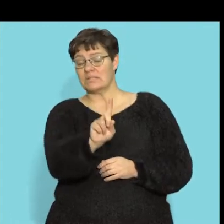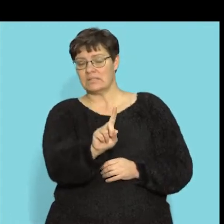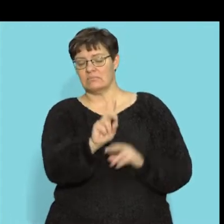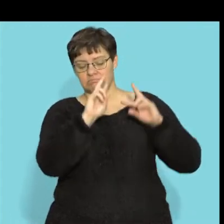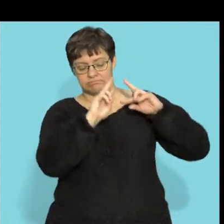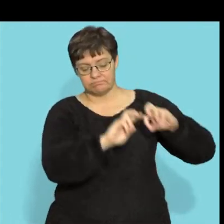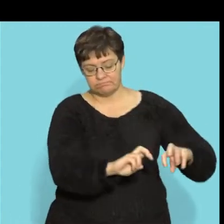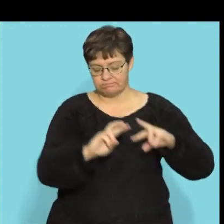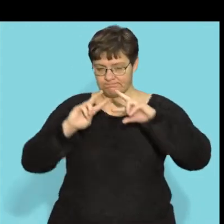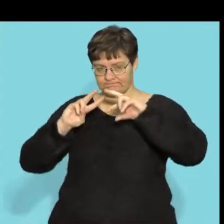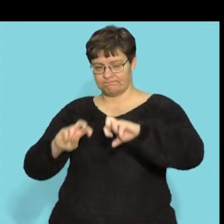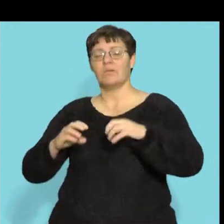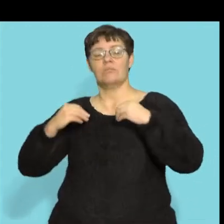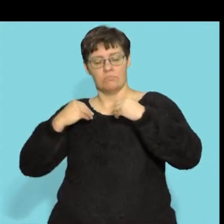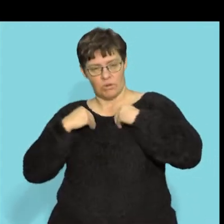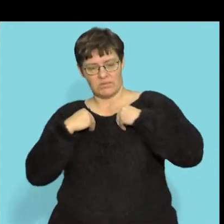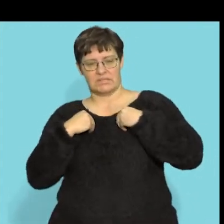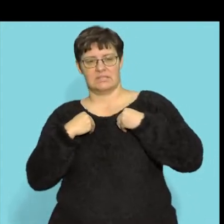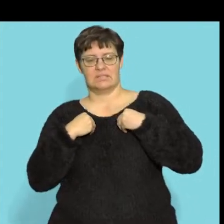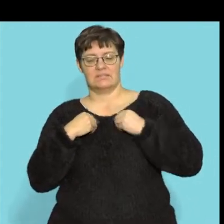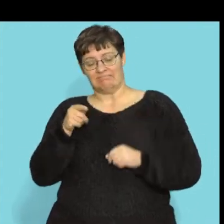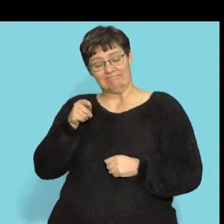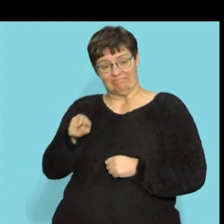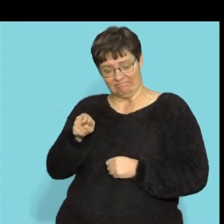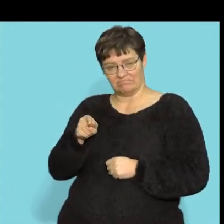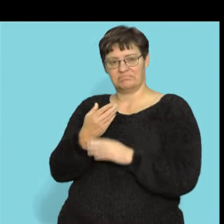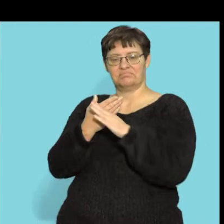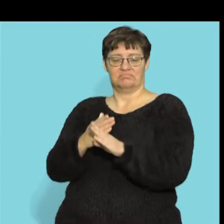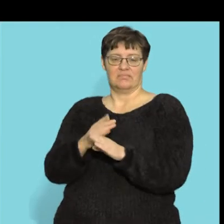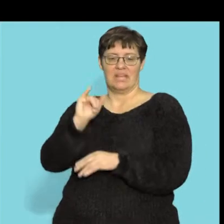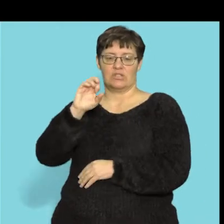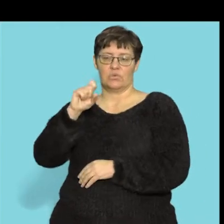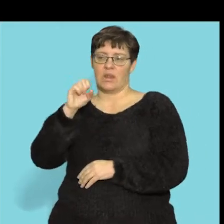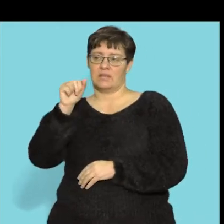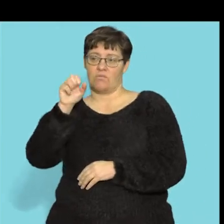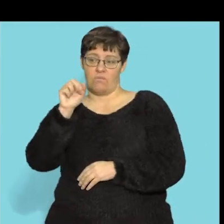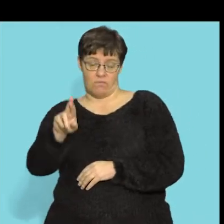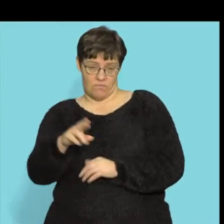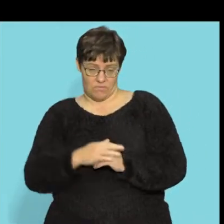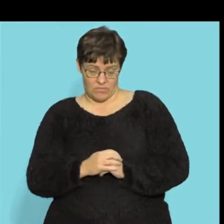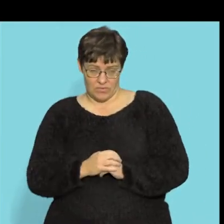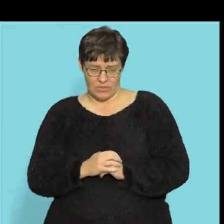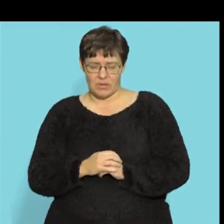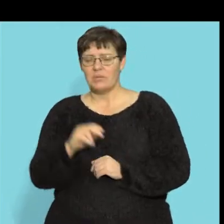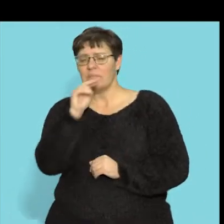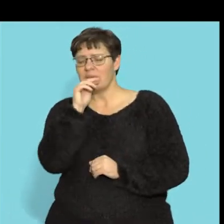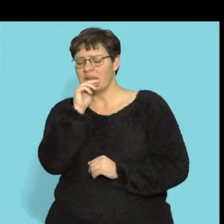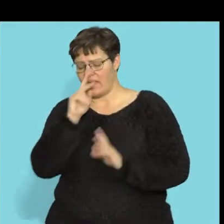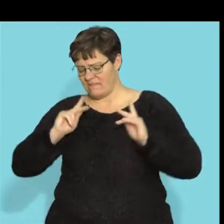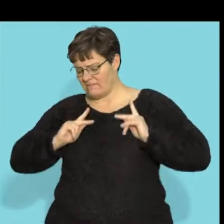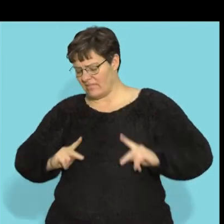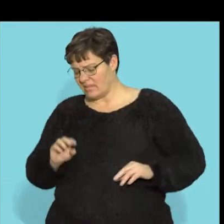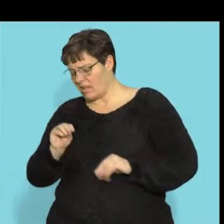of insulators, but this takes us back to our understanding of, the physical properties of materials as we